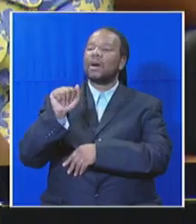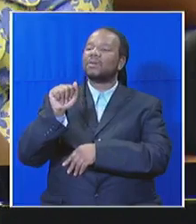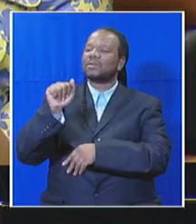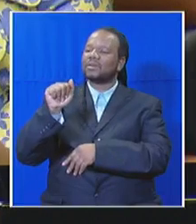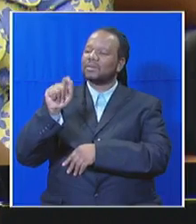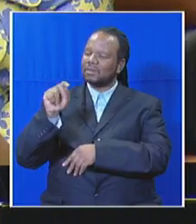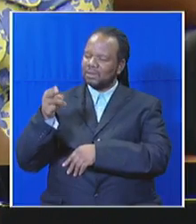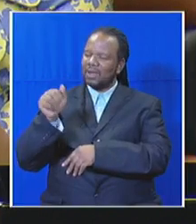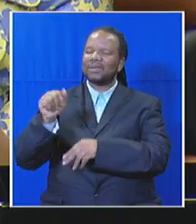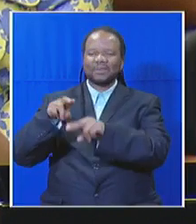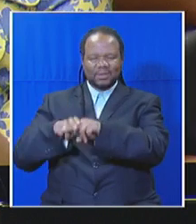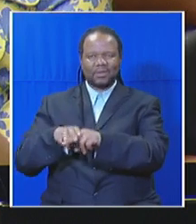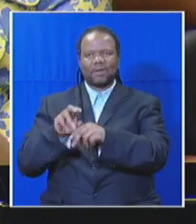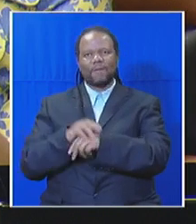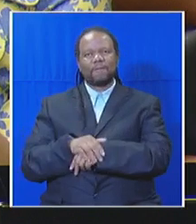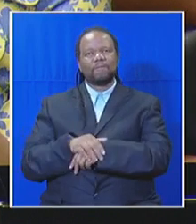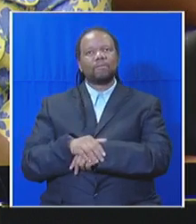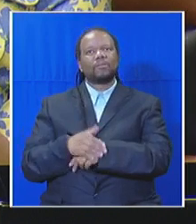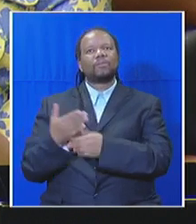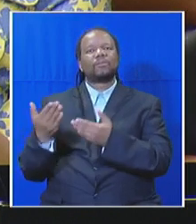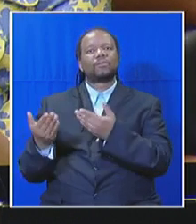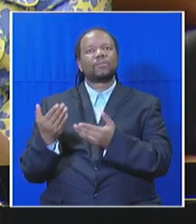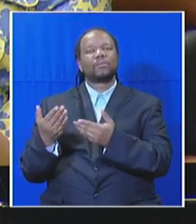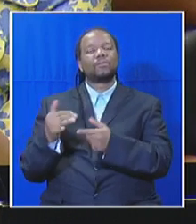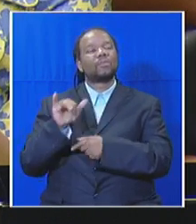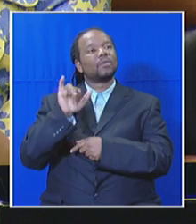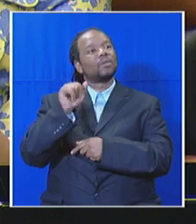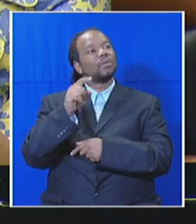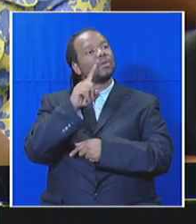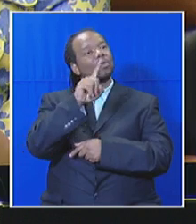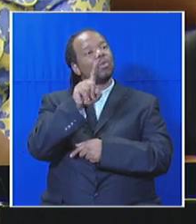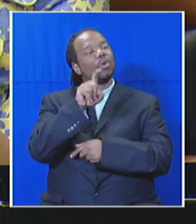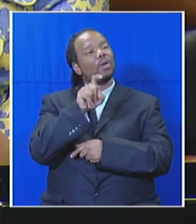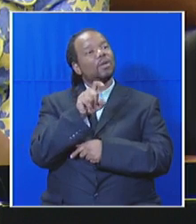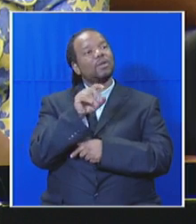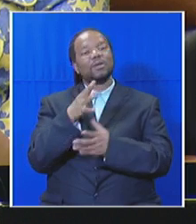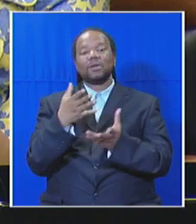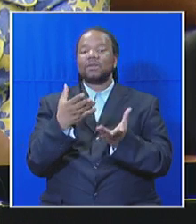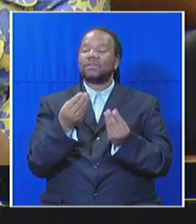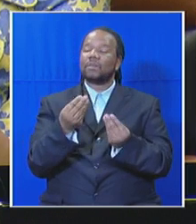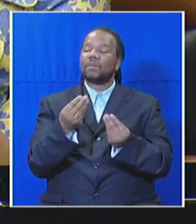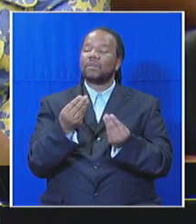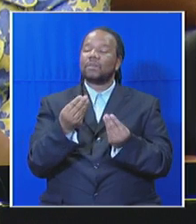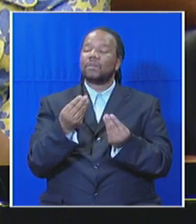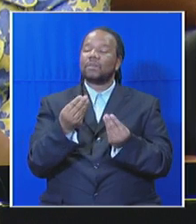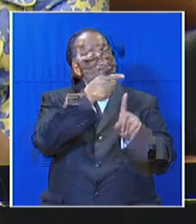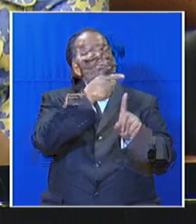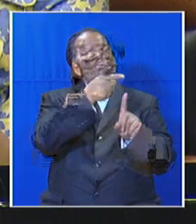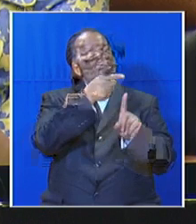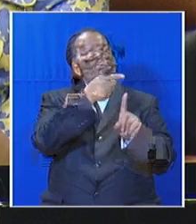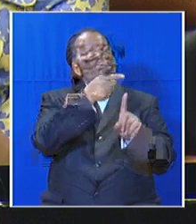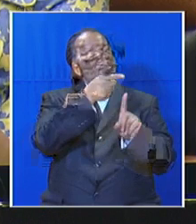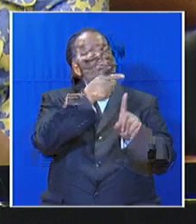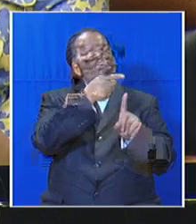Can you take your Honorable seat? Mbata, umbuzo ulula ukuthi umongameli uzokhokha nini? Akakawuphendula.